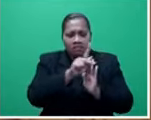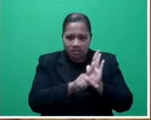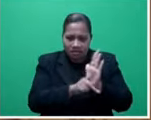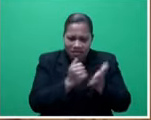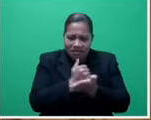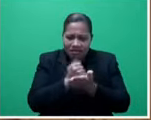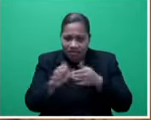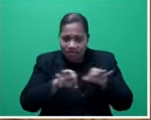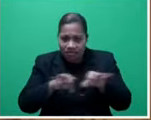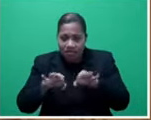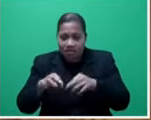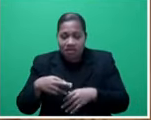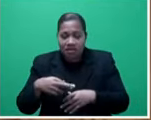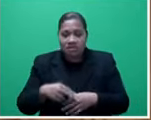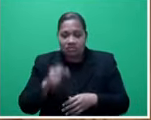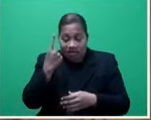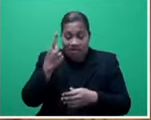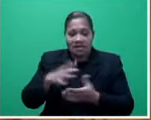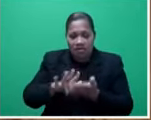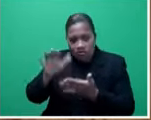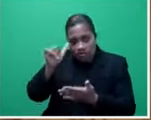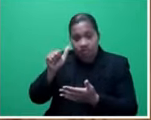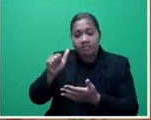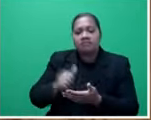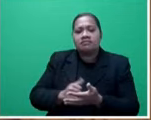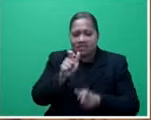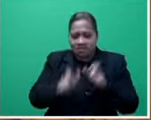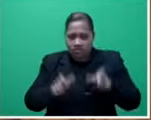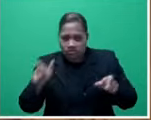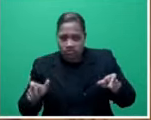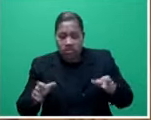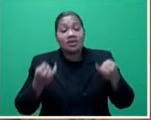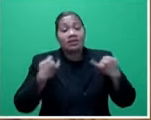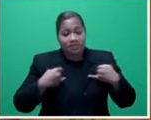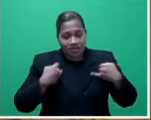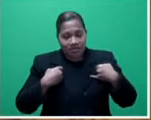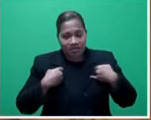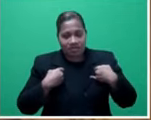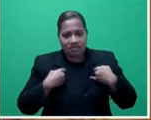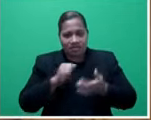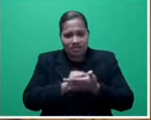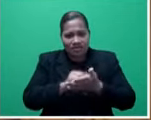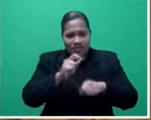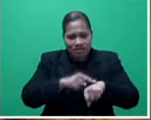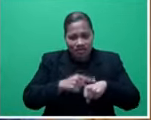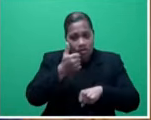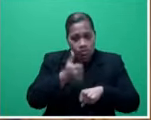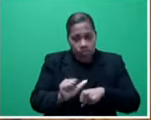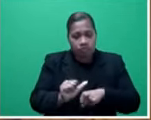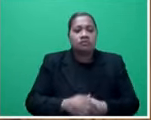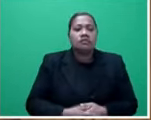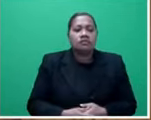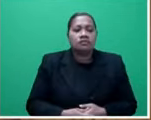and acknowledged by its stakeholders, adequately resourced, implemented in a timely manner, and using reliable,